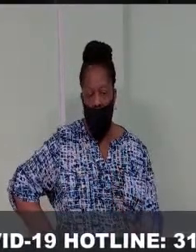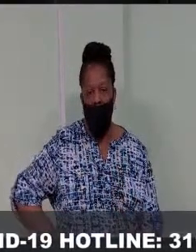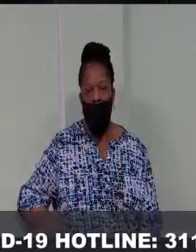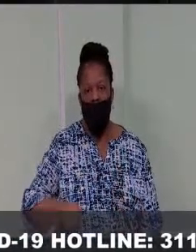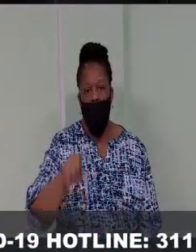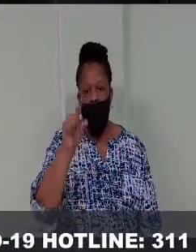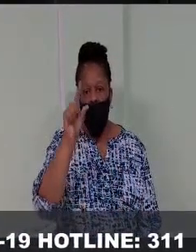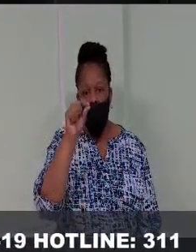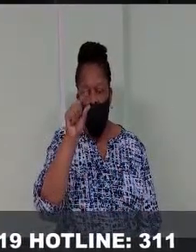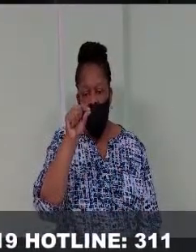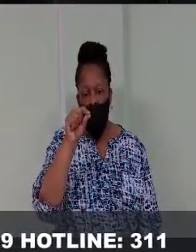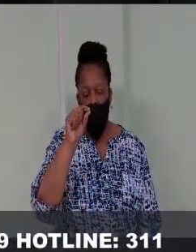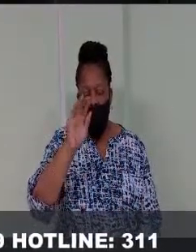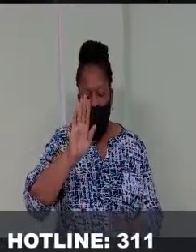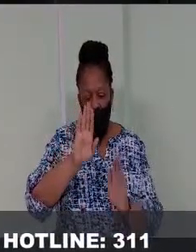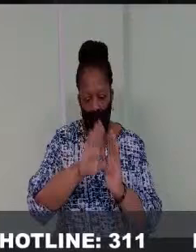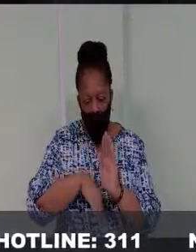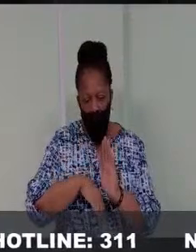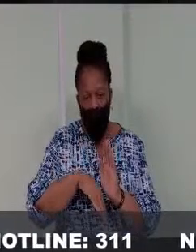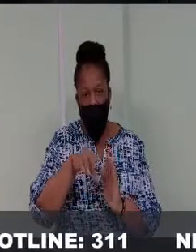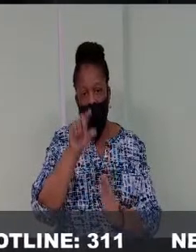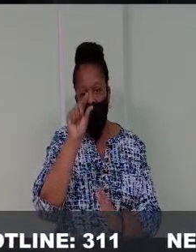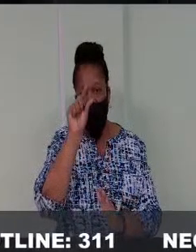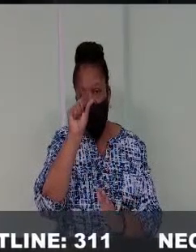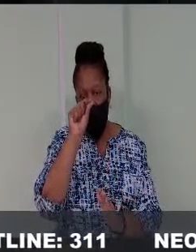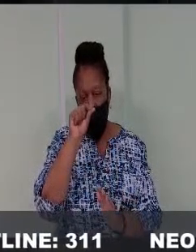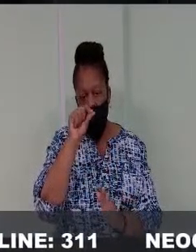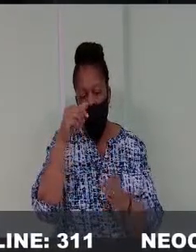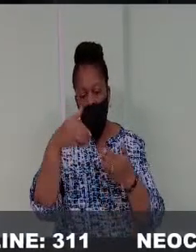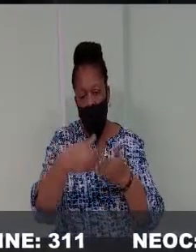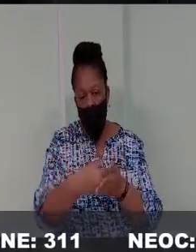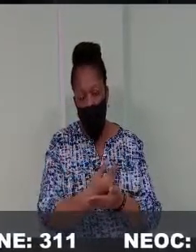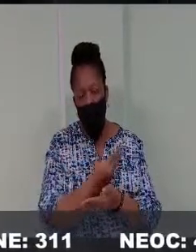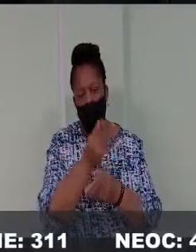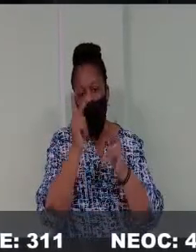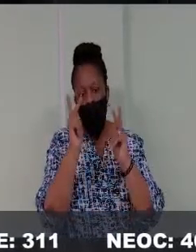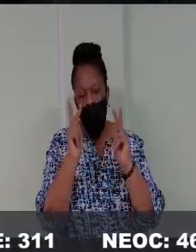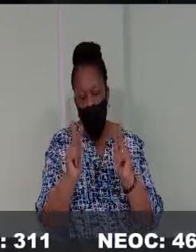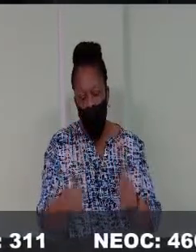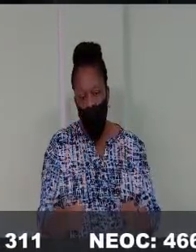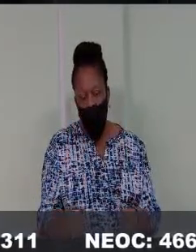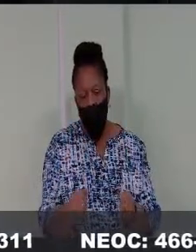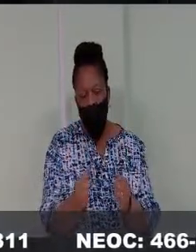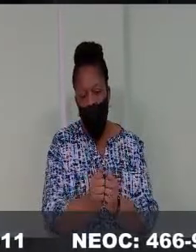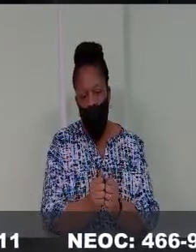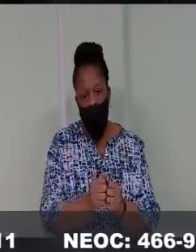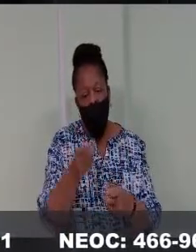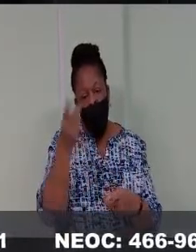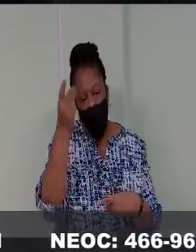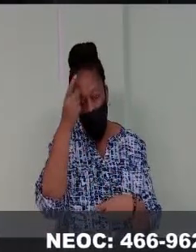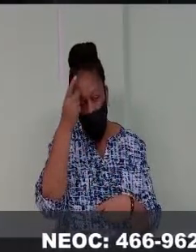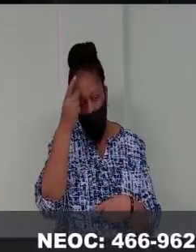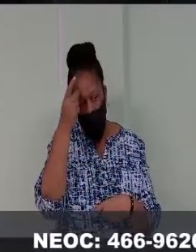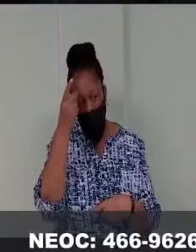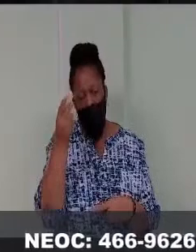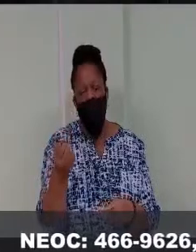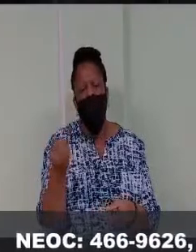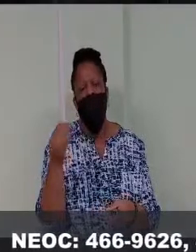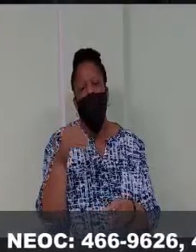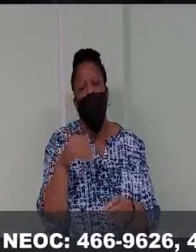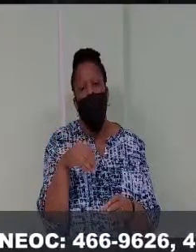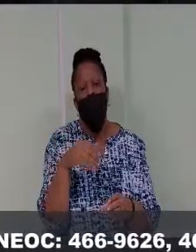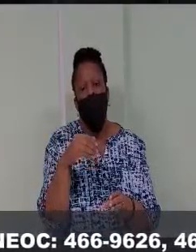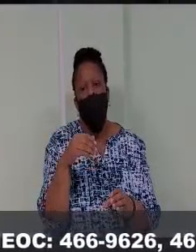new reported COVID-19 cases per 100,000 within the past 14